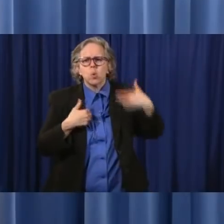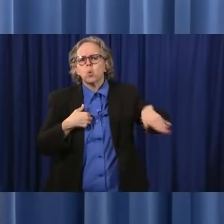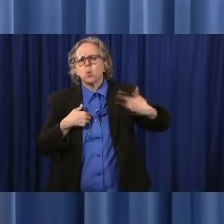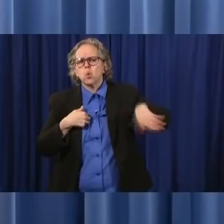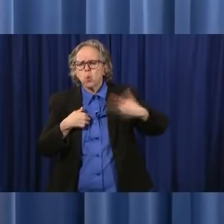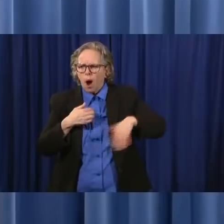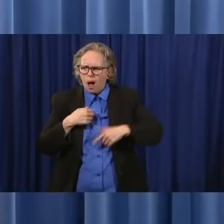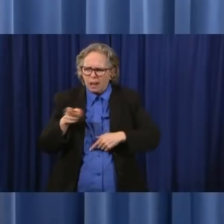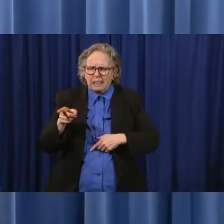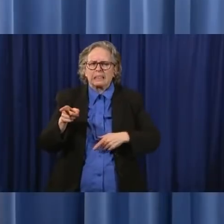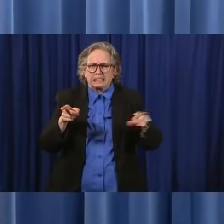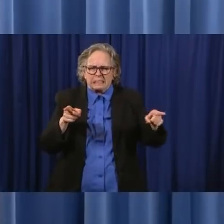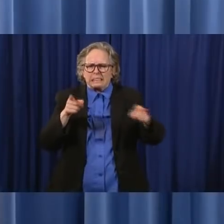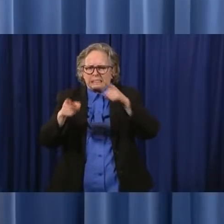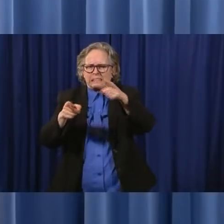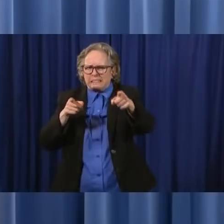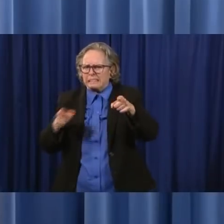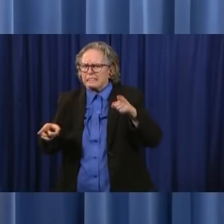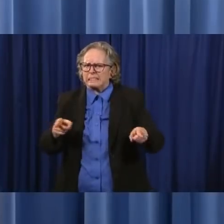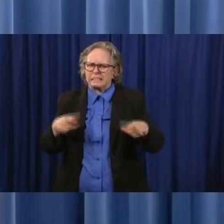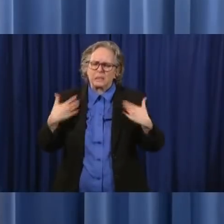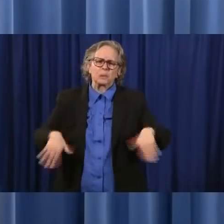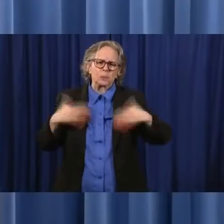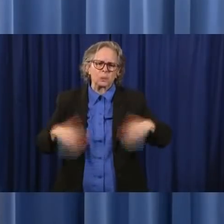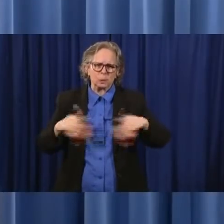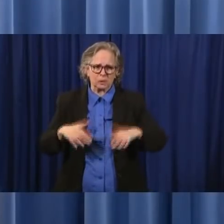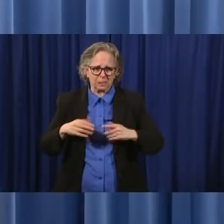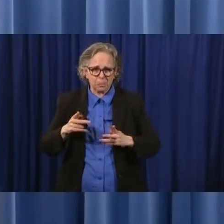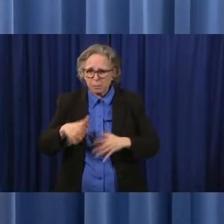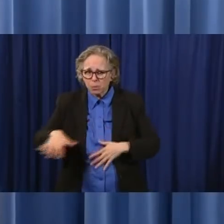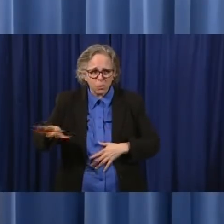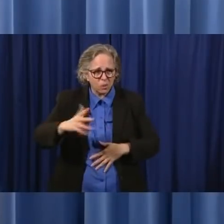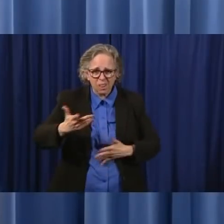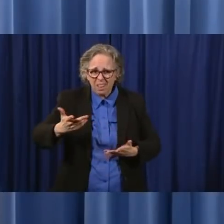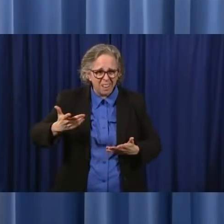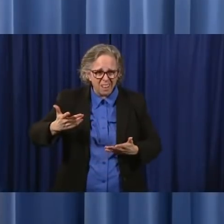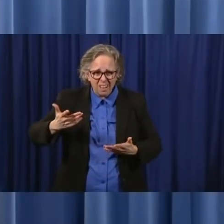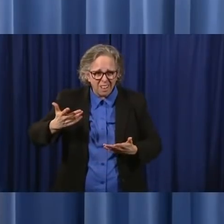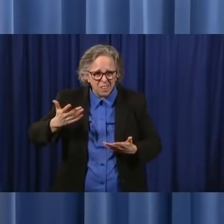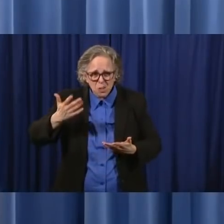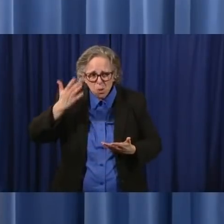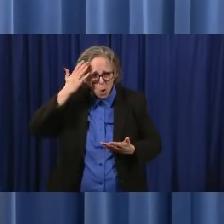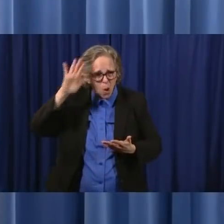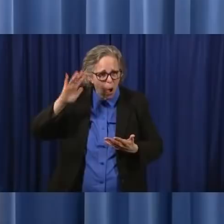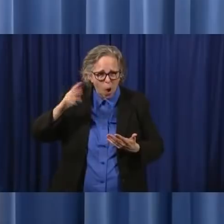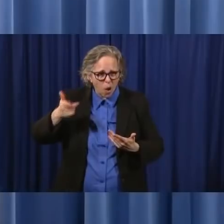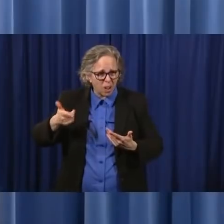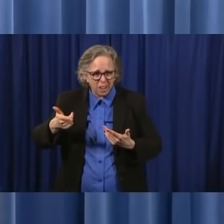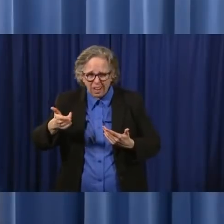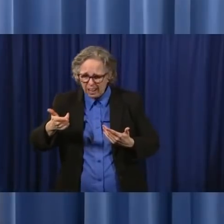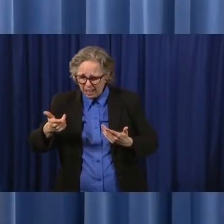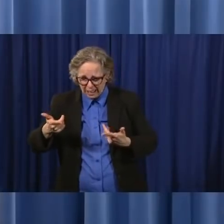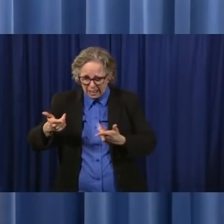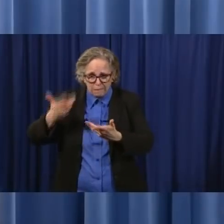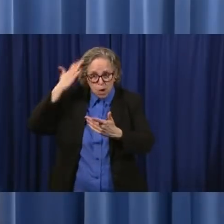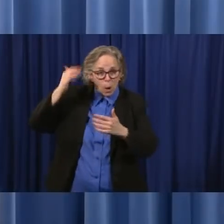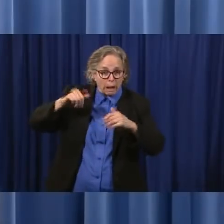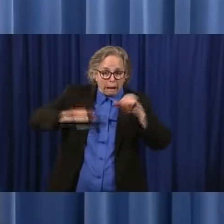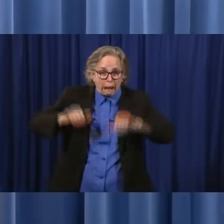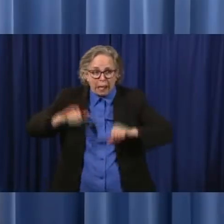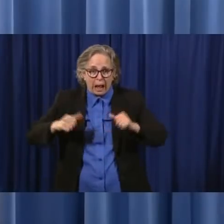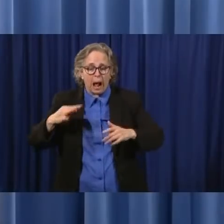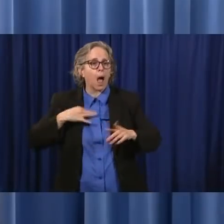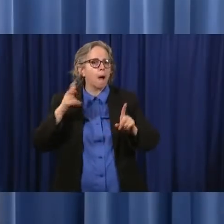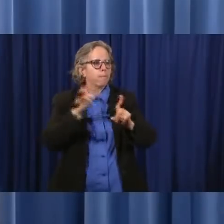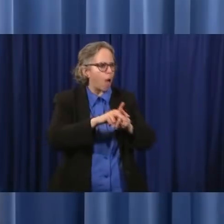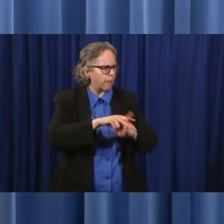understand that. We also have people who, don't know that they're not eligible, and they, they find out they're